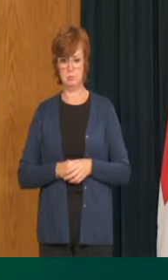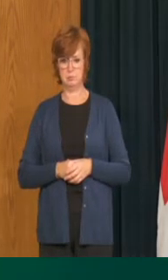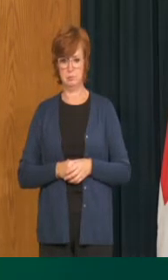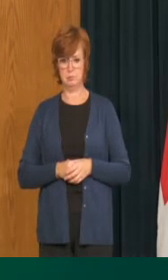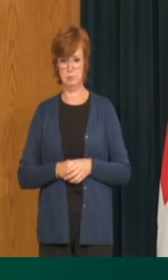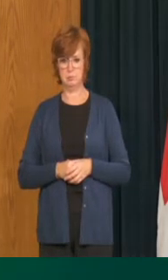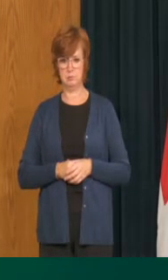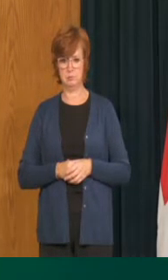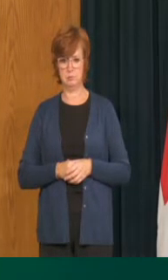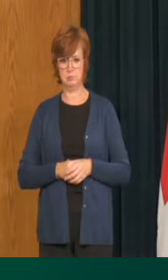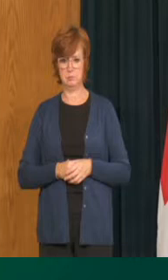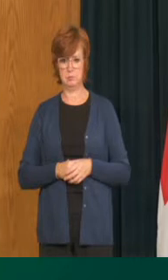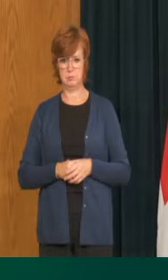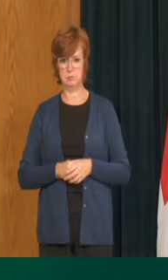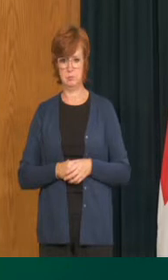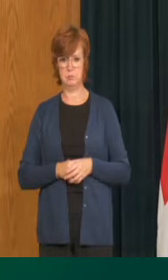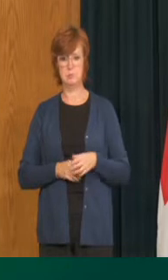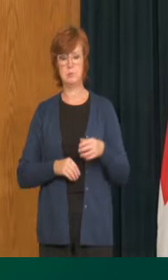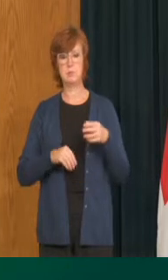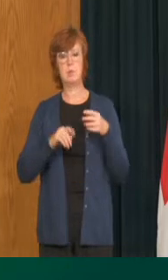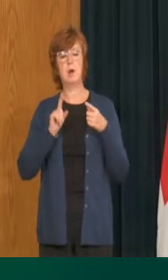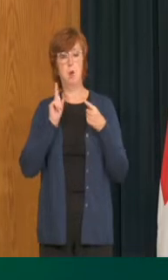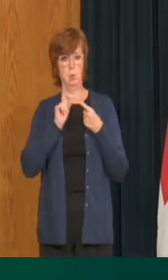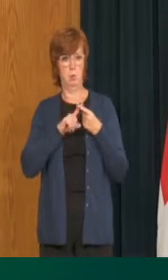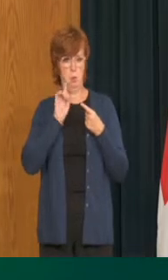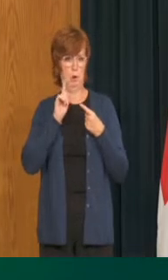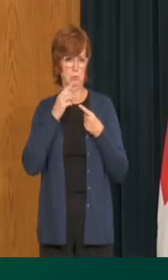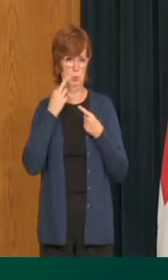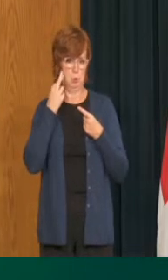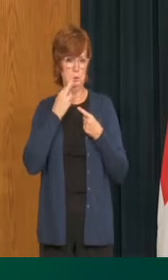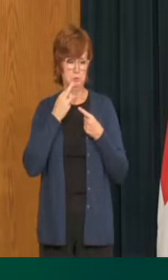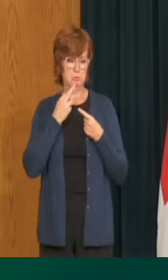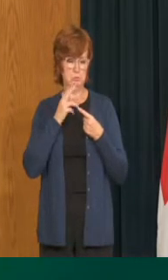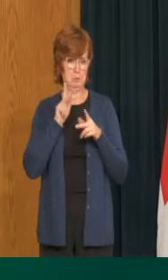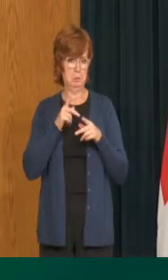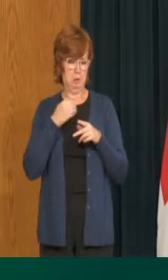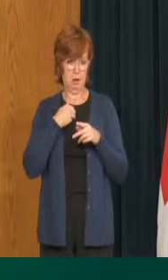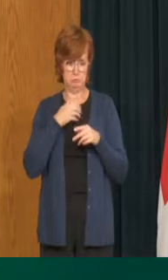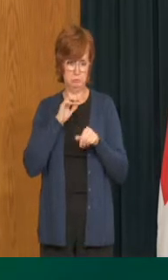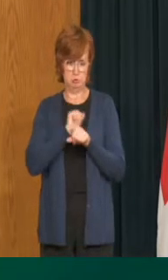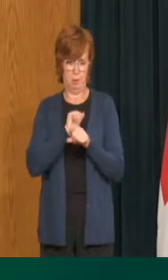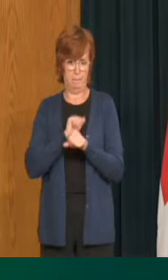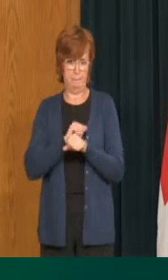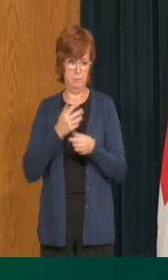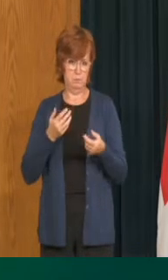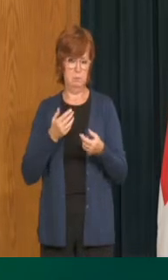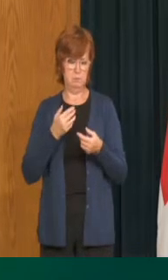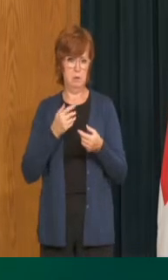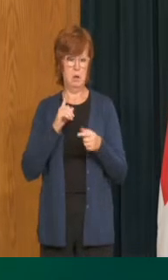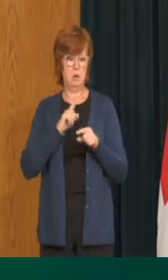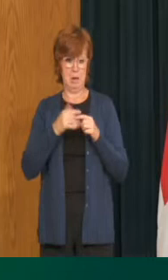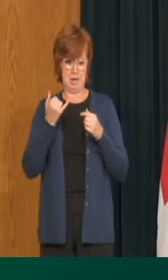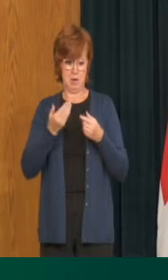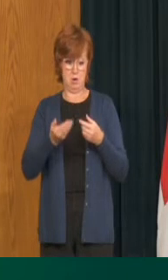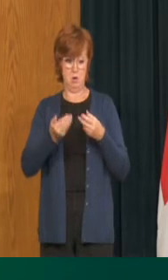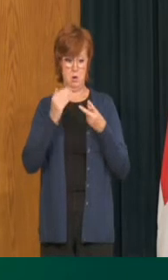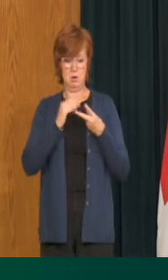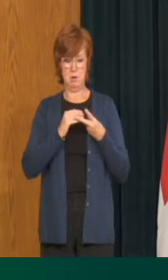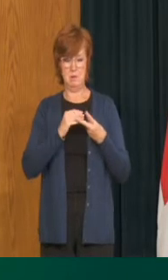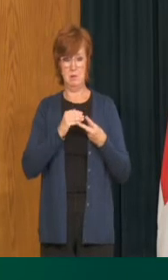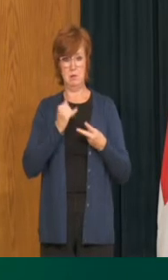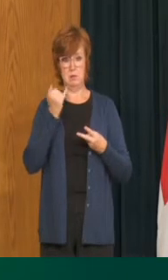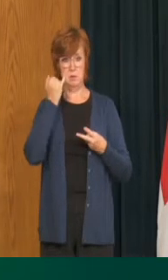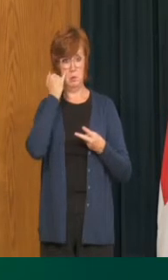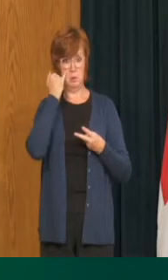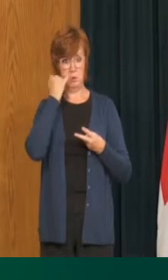is a reason that people do travel back and forth, but what we are recommending today is if you absolutely